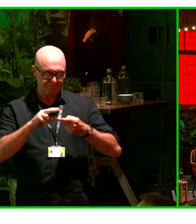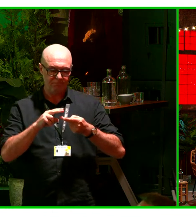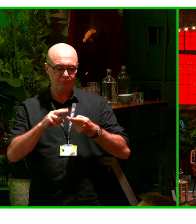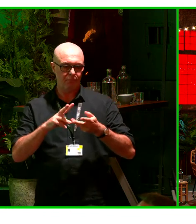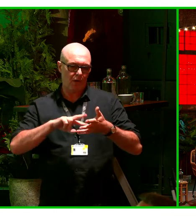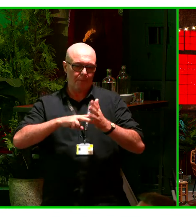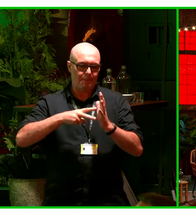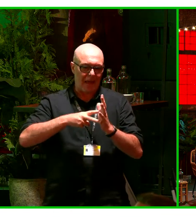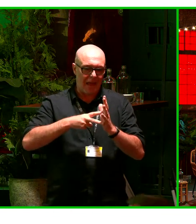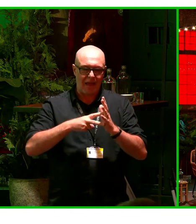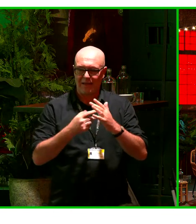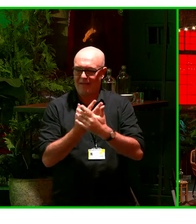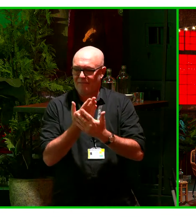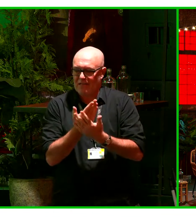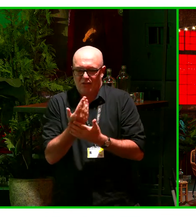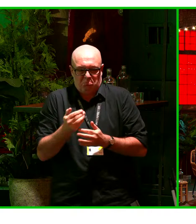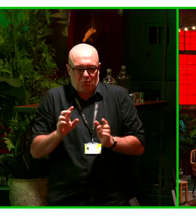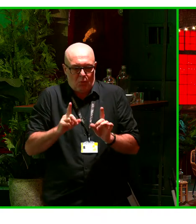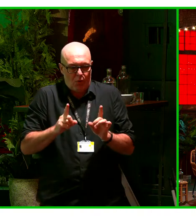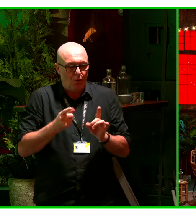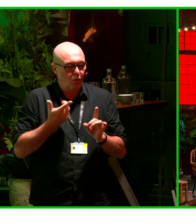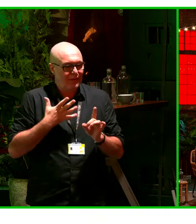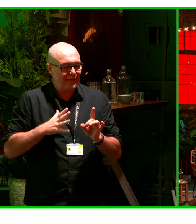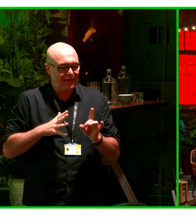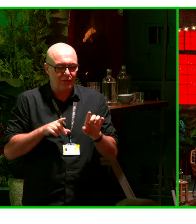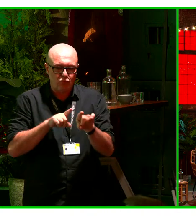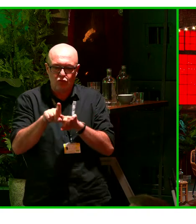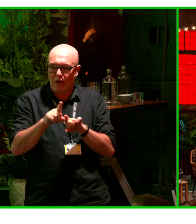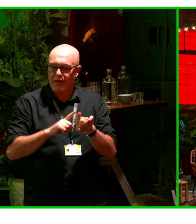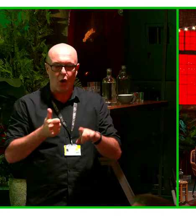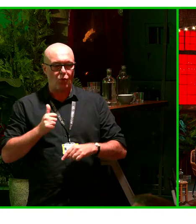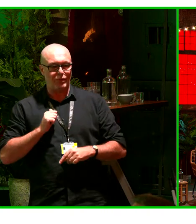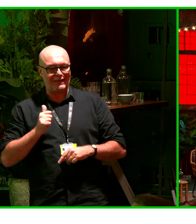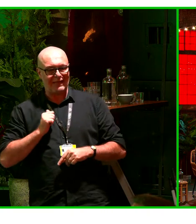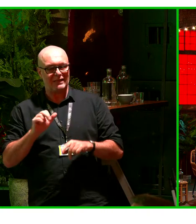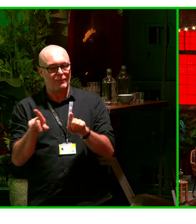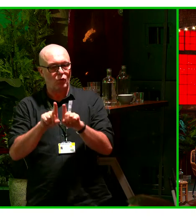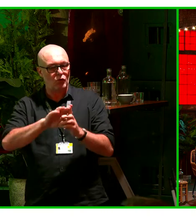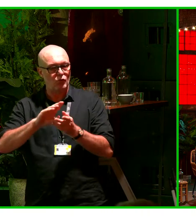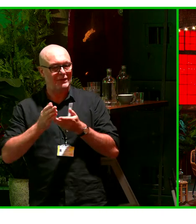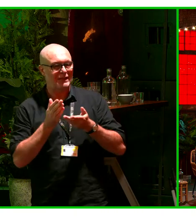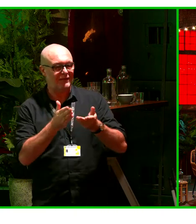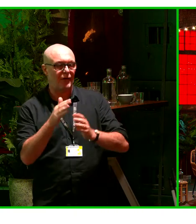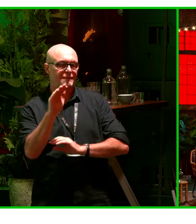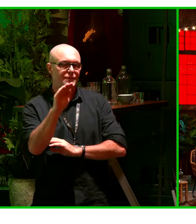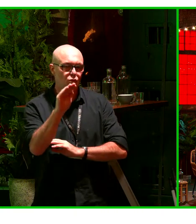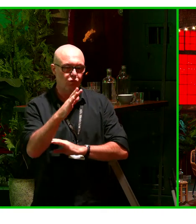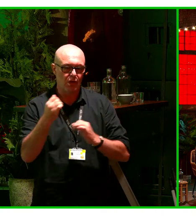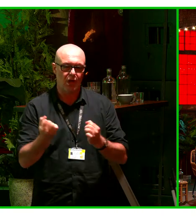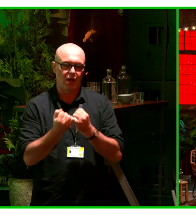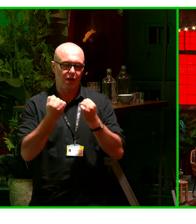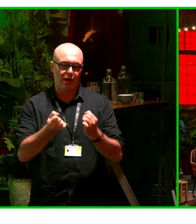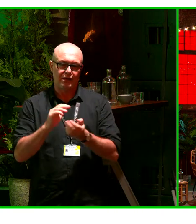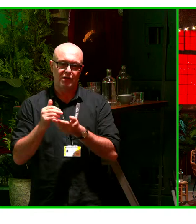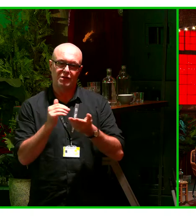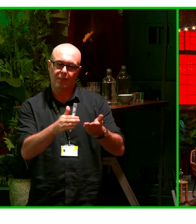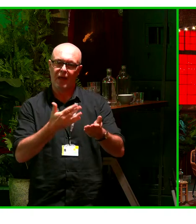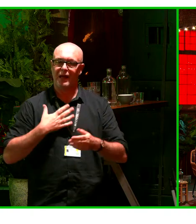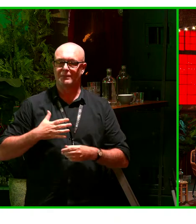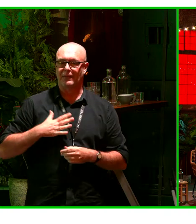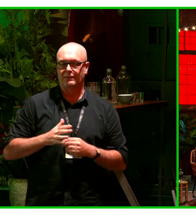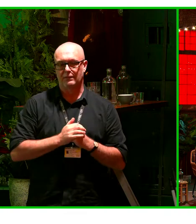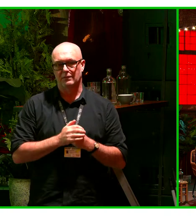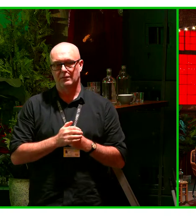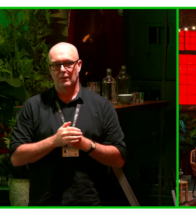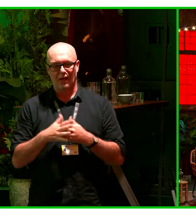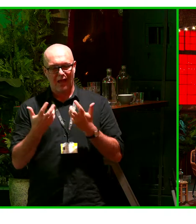innovation do we need in order to accurately predict and deliver future energy supply and demand? How might